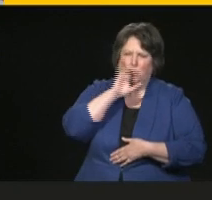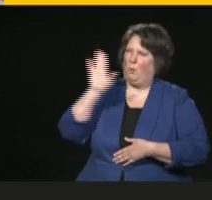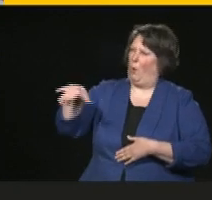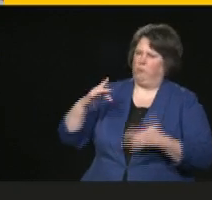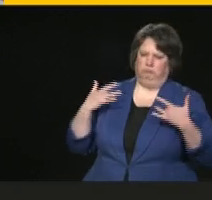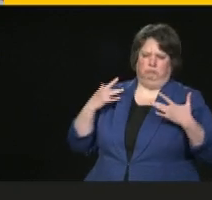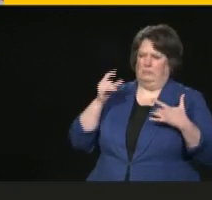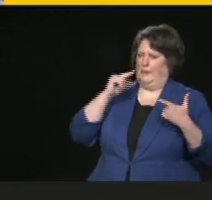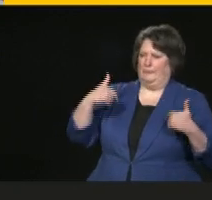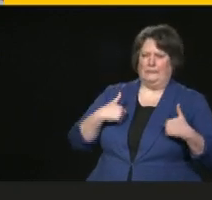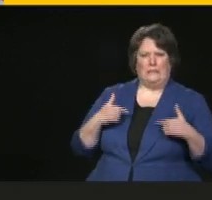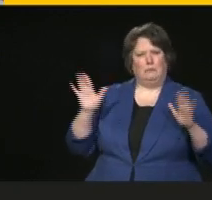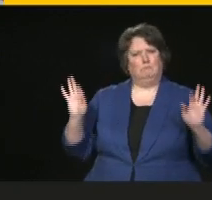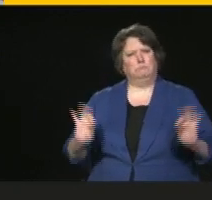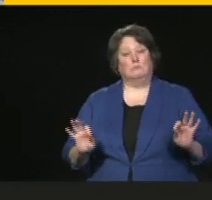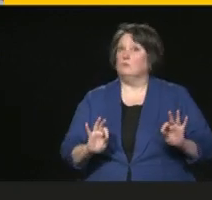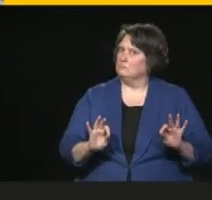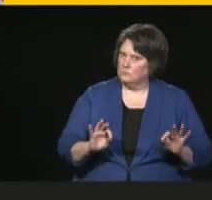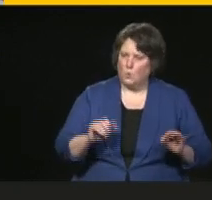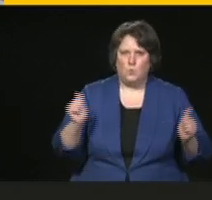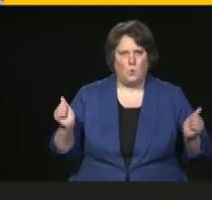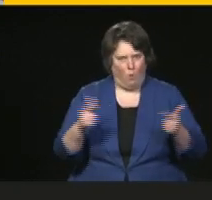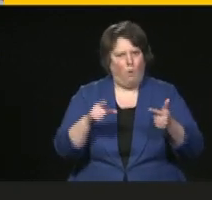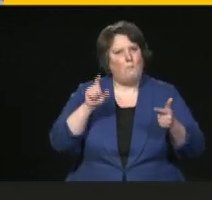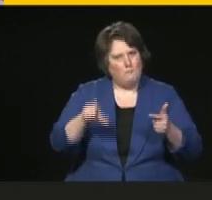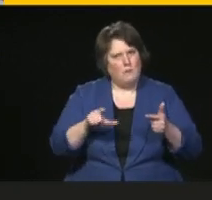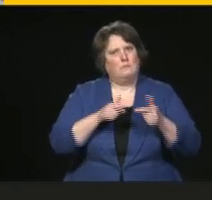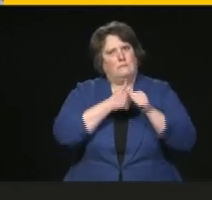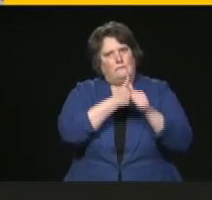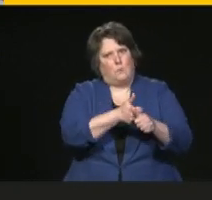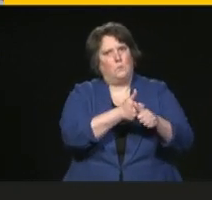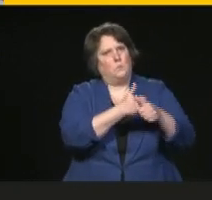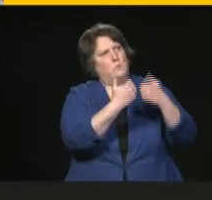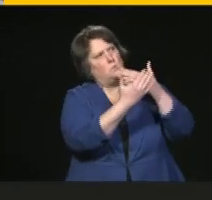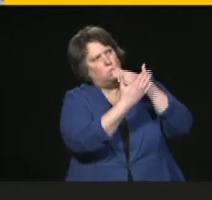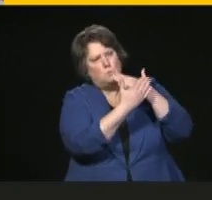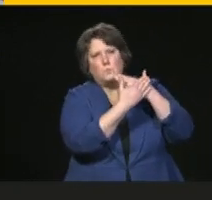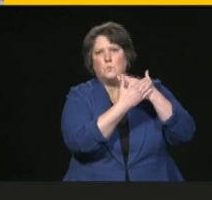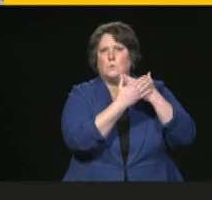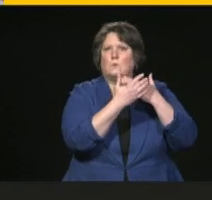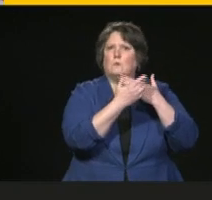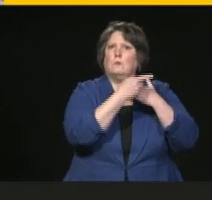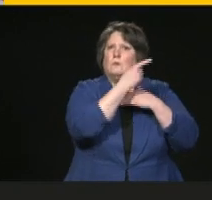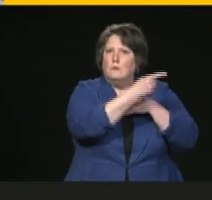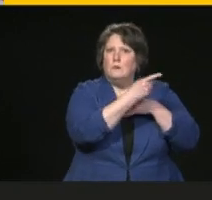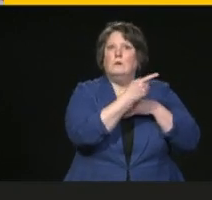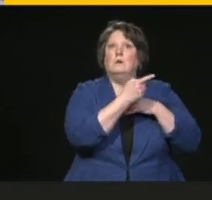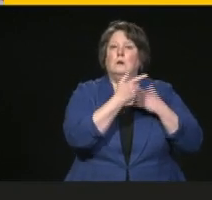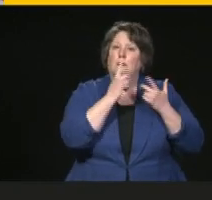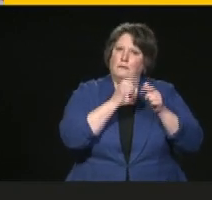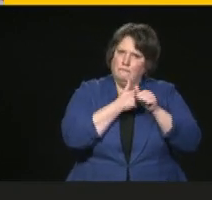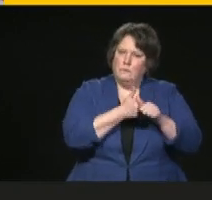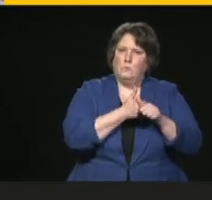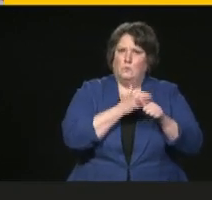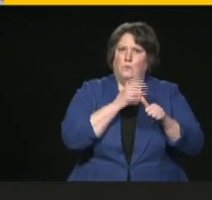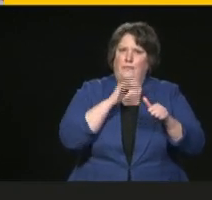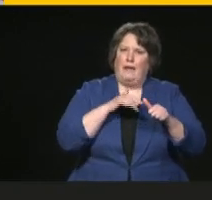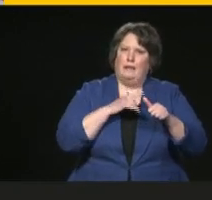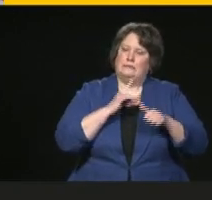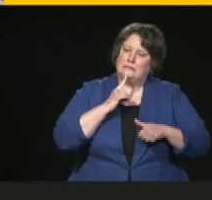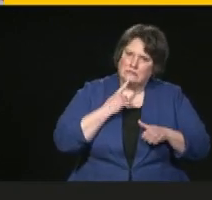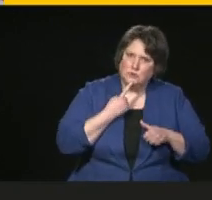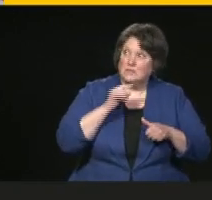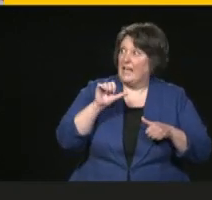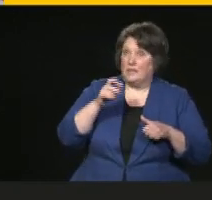must follow the advice of public health and heed the dire warnings from other countries who did not have